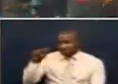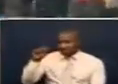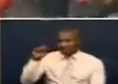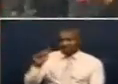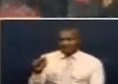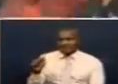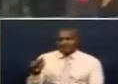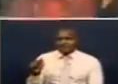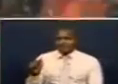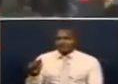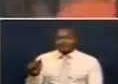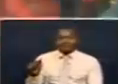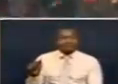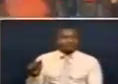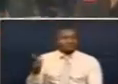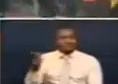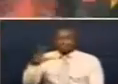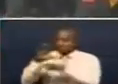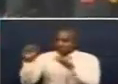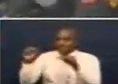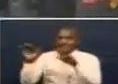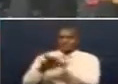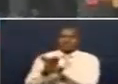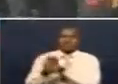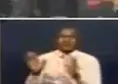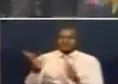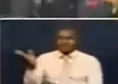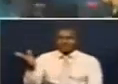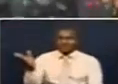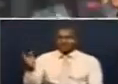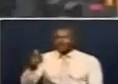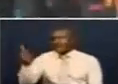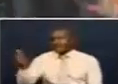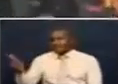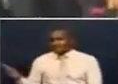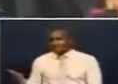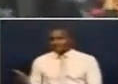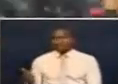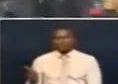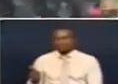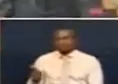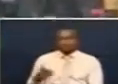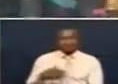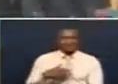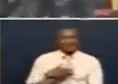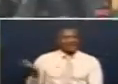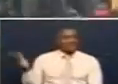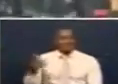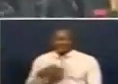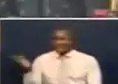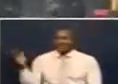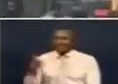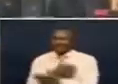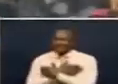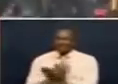arrangement, sorry, you have a president and a deputy president. Everything else is hot air. Absolute hot air. There's nothing there. And